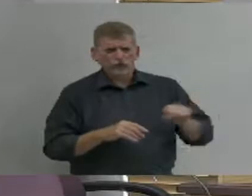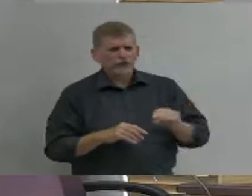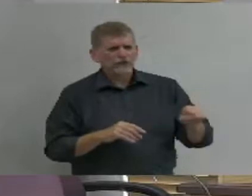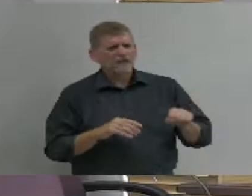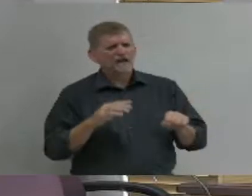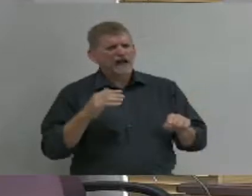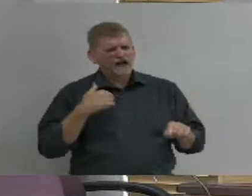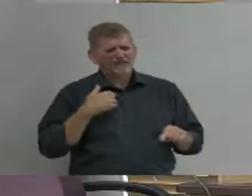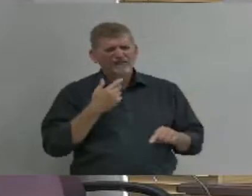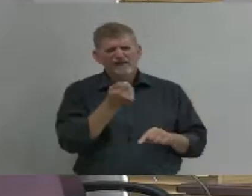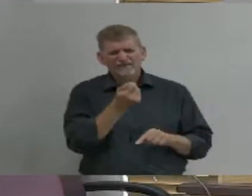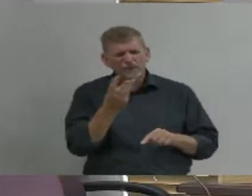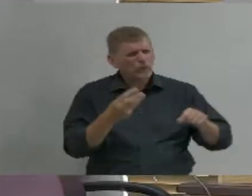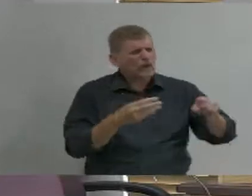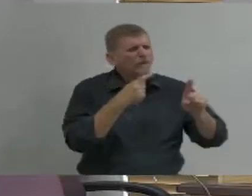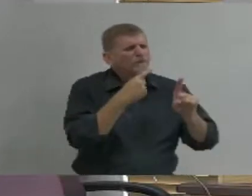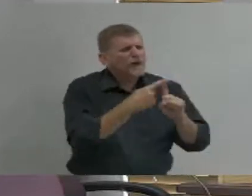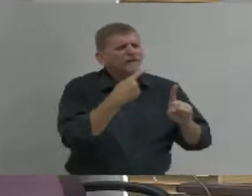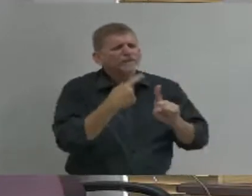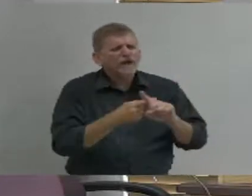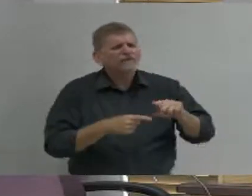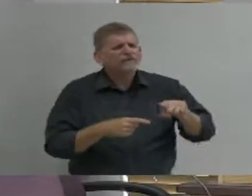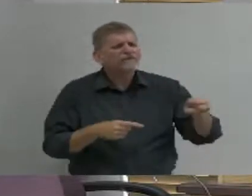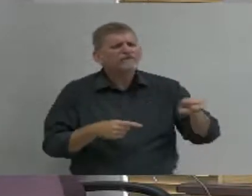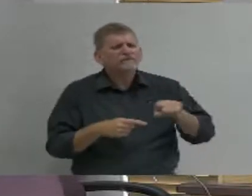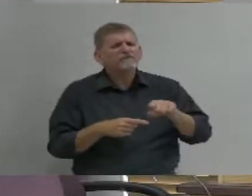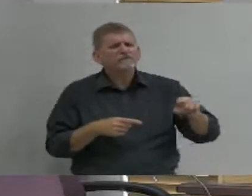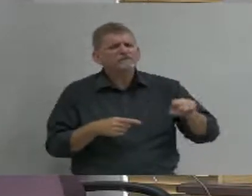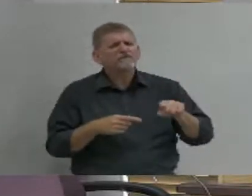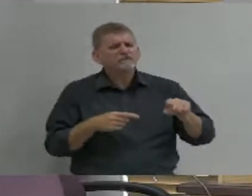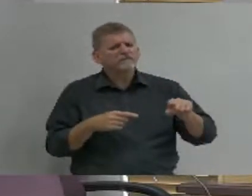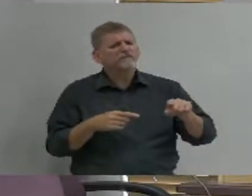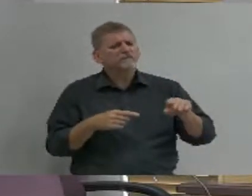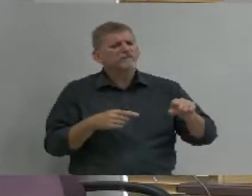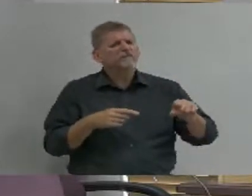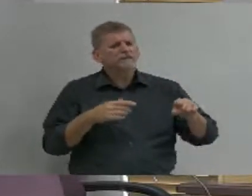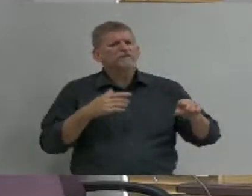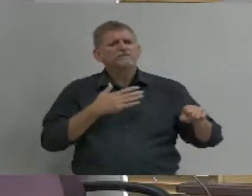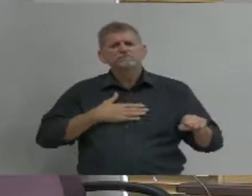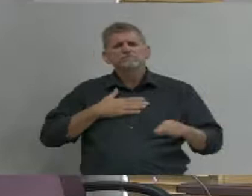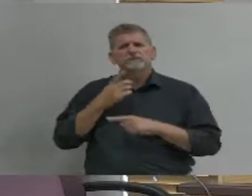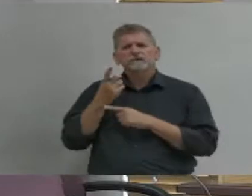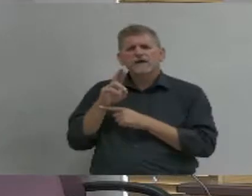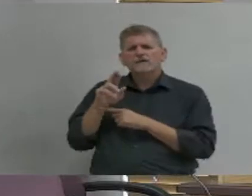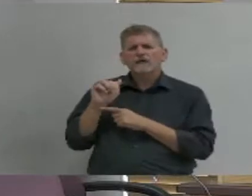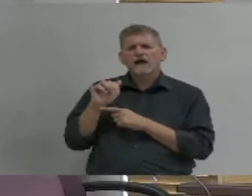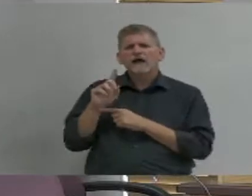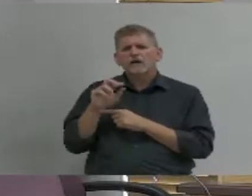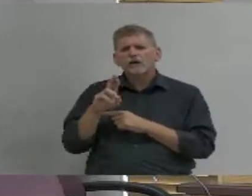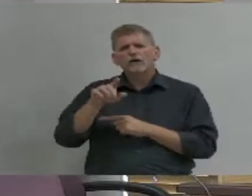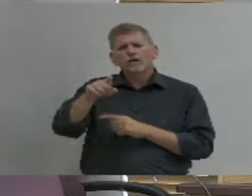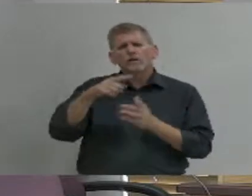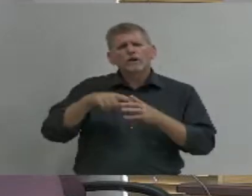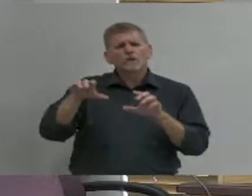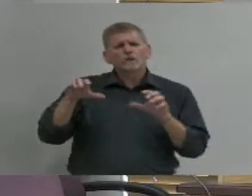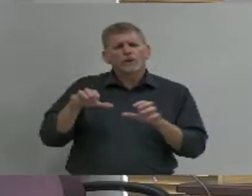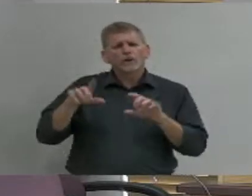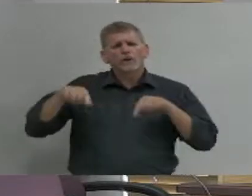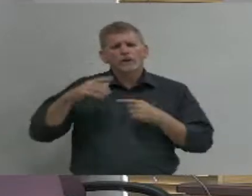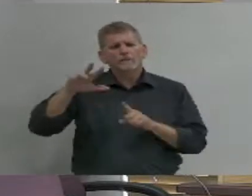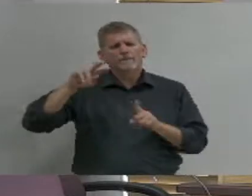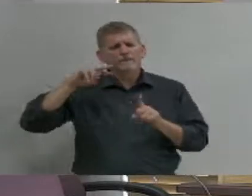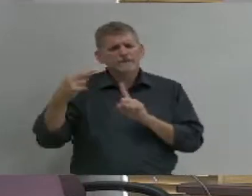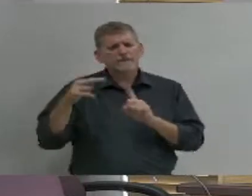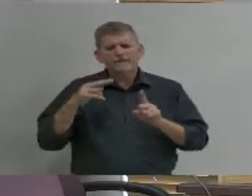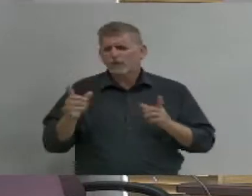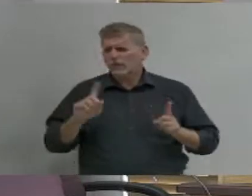positive moves there, and I absolutely appreciate Dr. Adler's his position as to where we are right now, but I'd like to